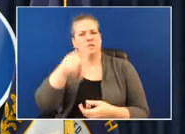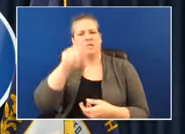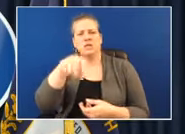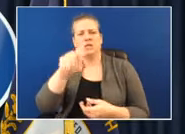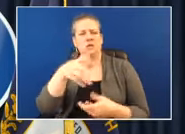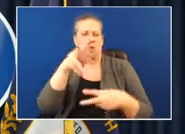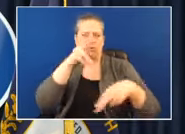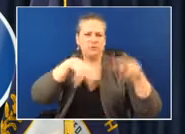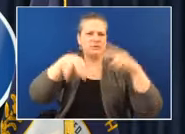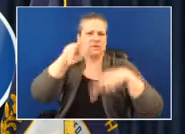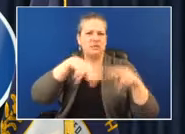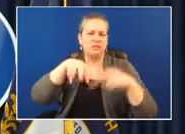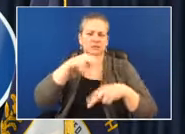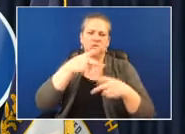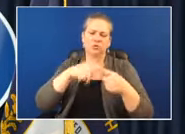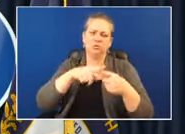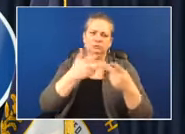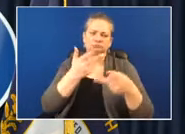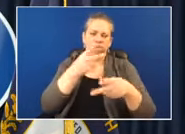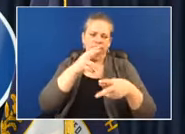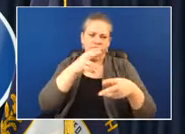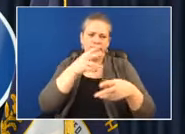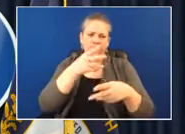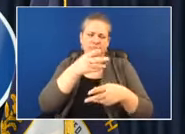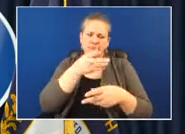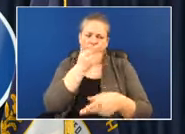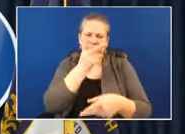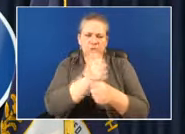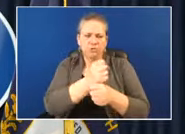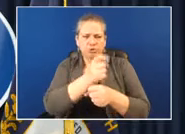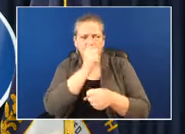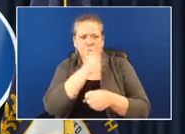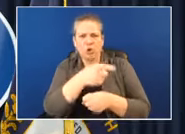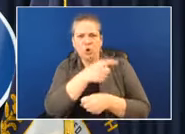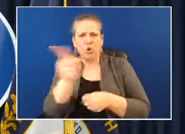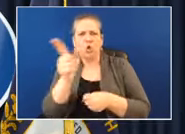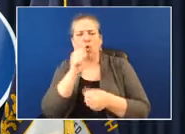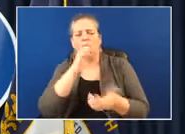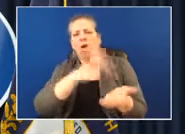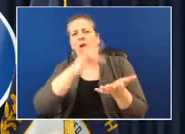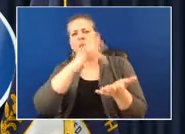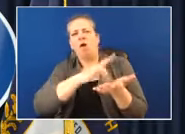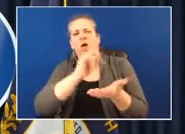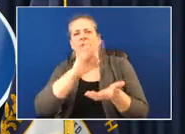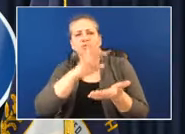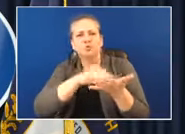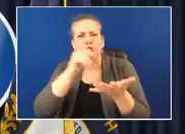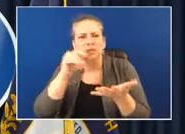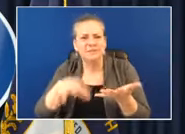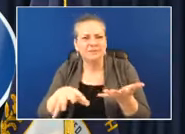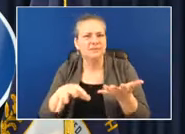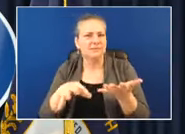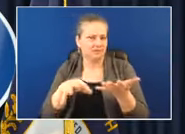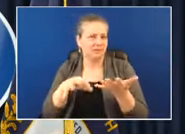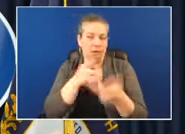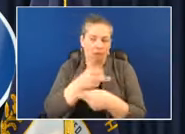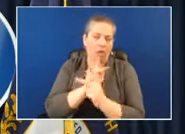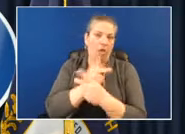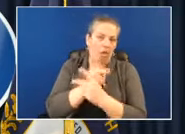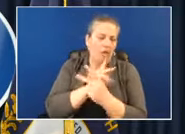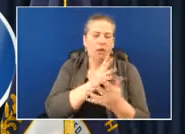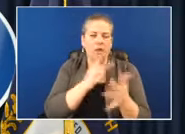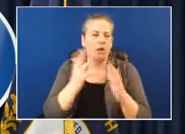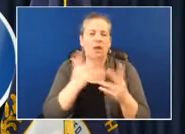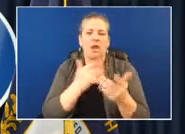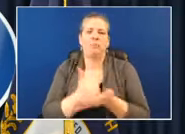student loan servicers and cracking down on predatory practices. While there is still more work to do